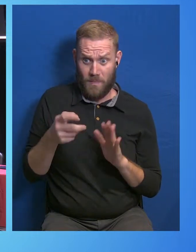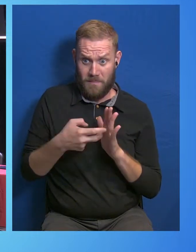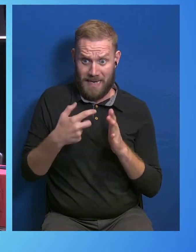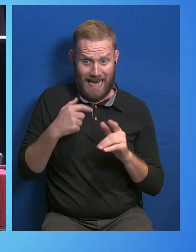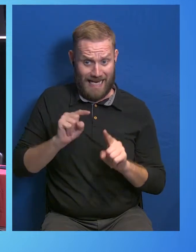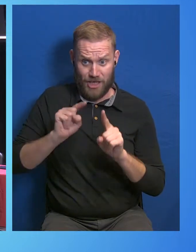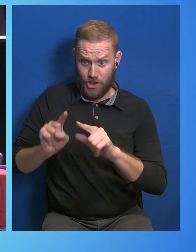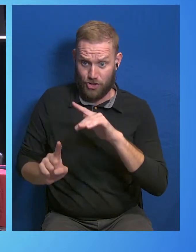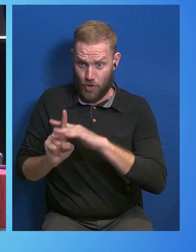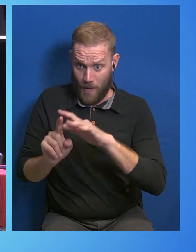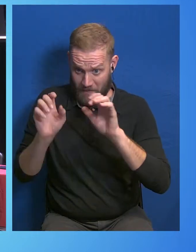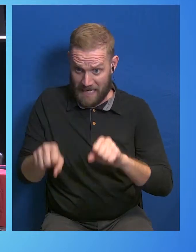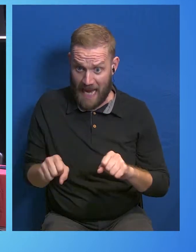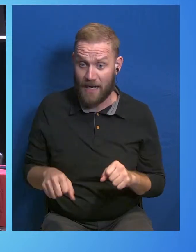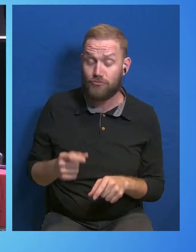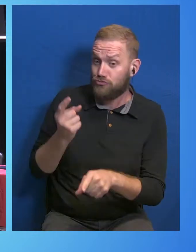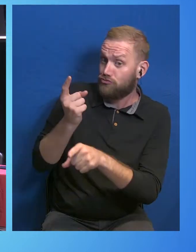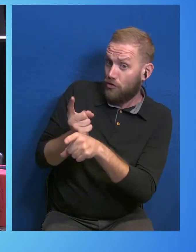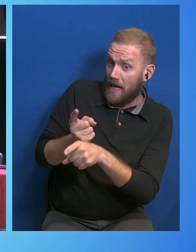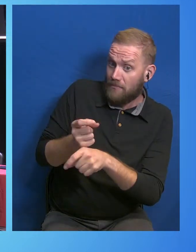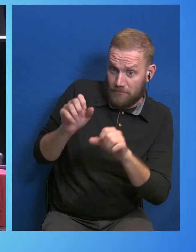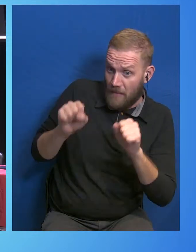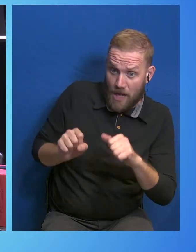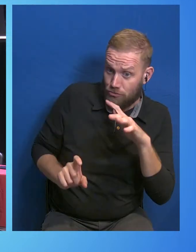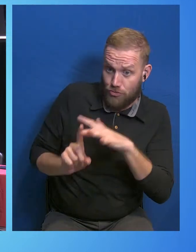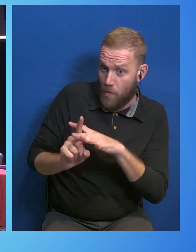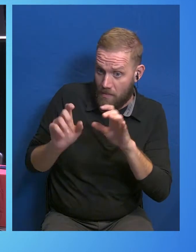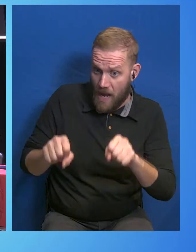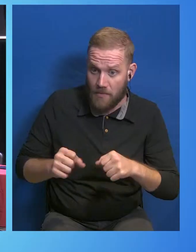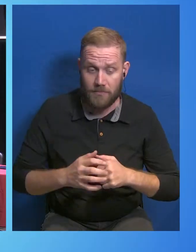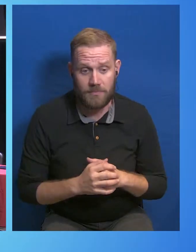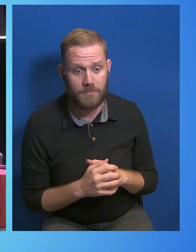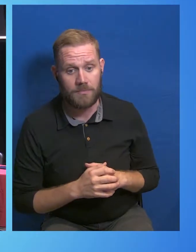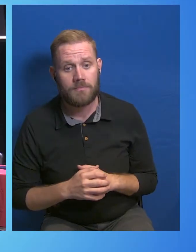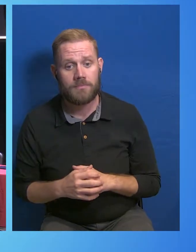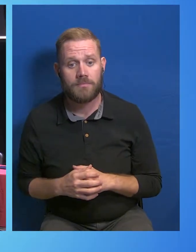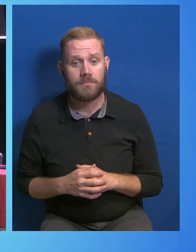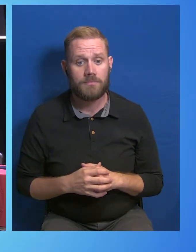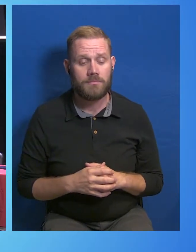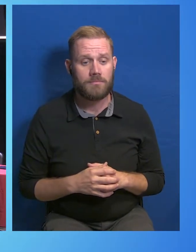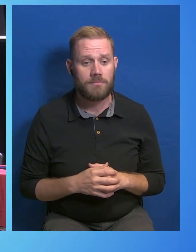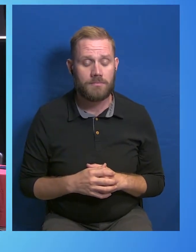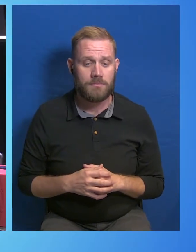Perfect. Thank you. Great. Thank you.